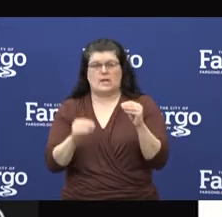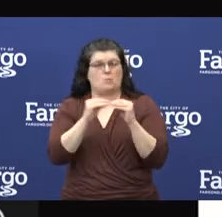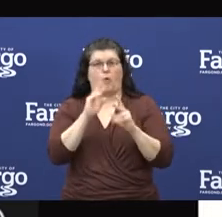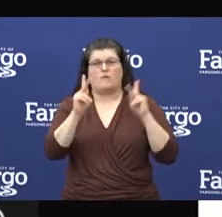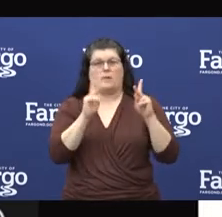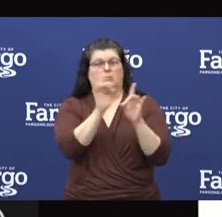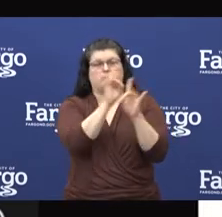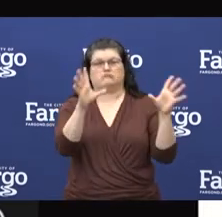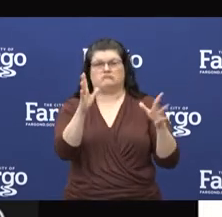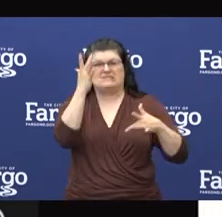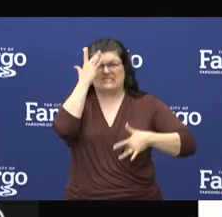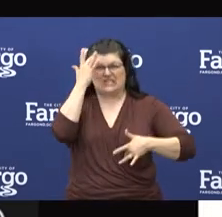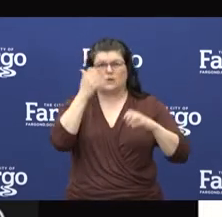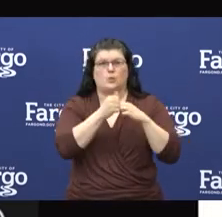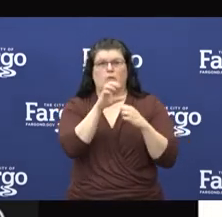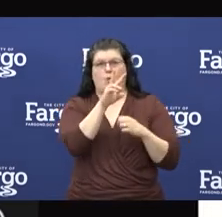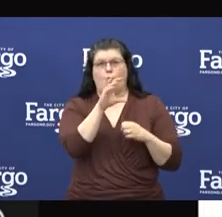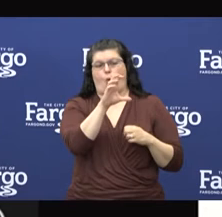ill patients.